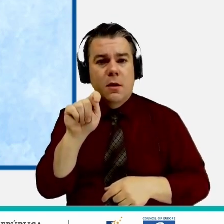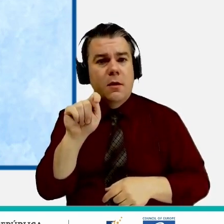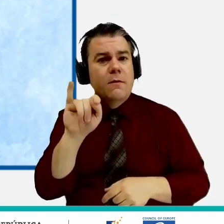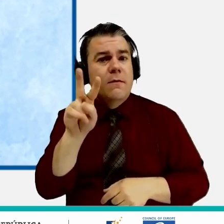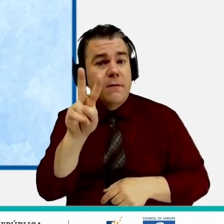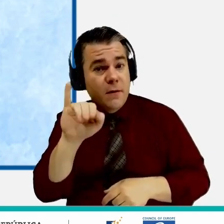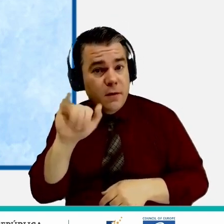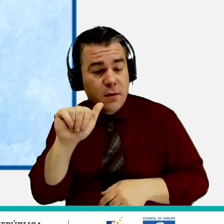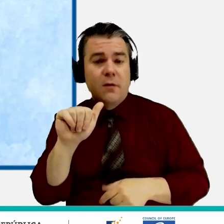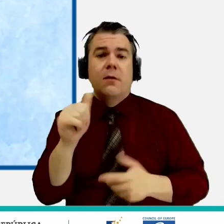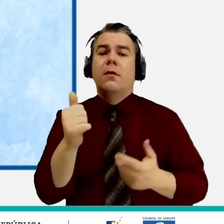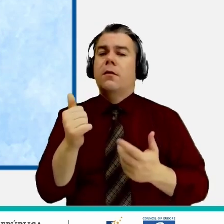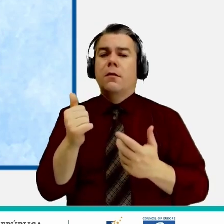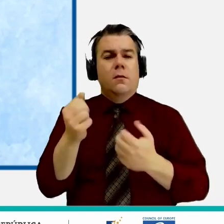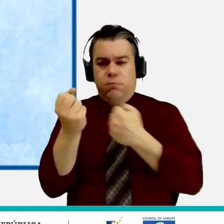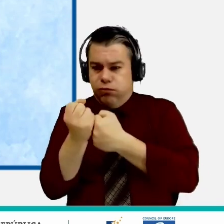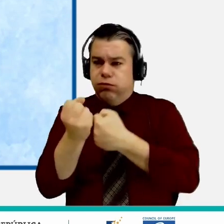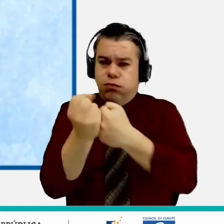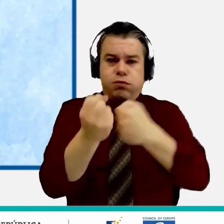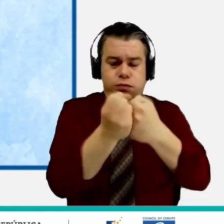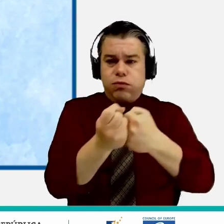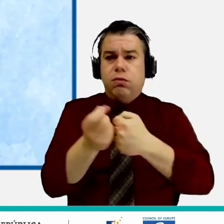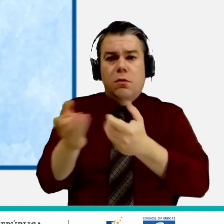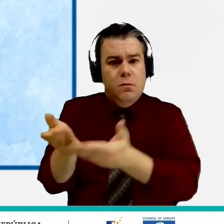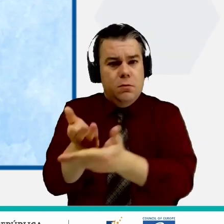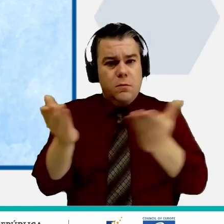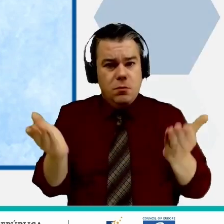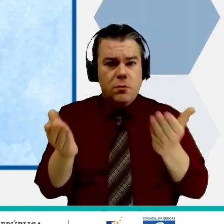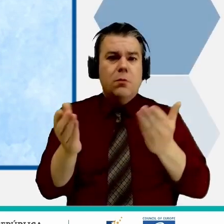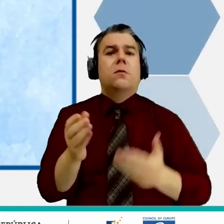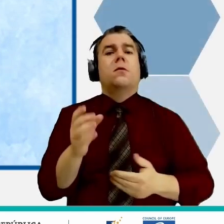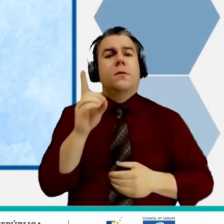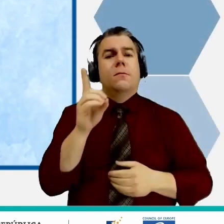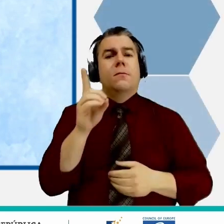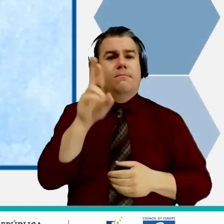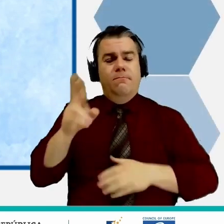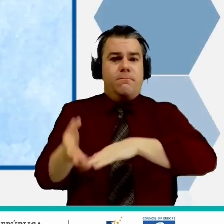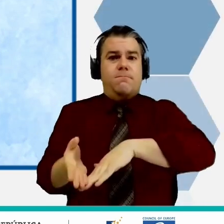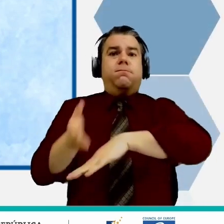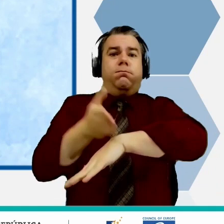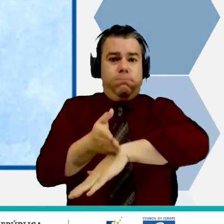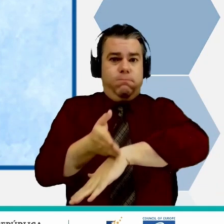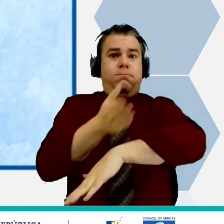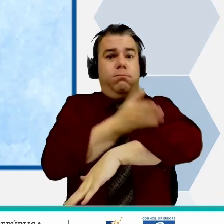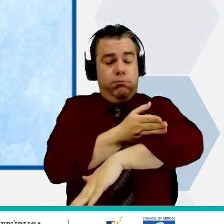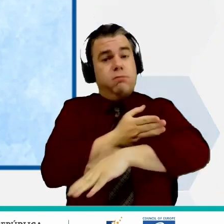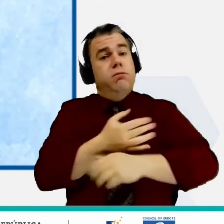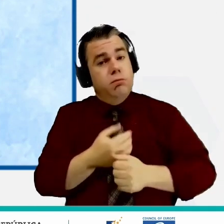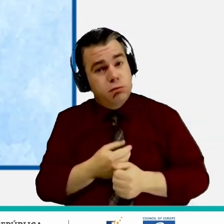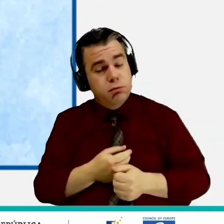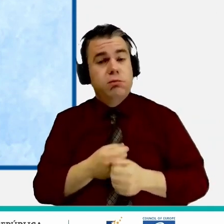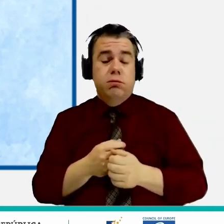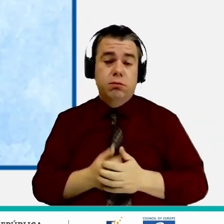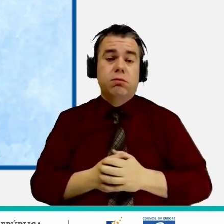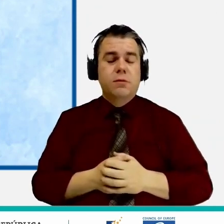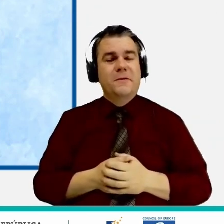to improve their disaster risk management frameworks. I think I haven't time to go into it today, but again, very interesting examples.